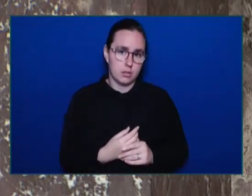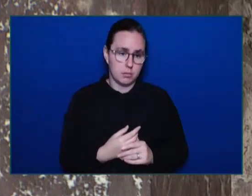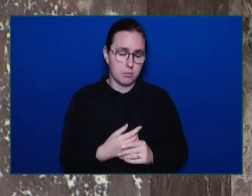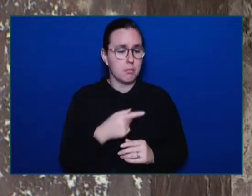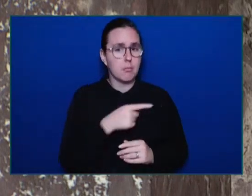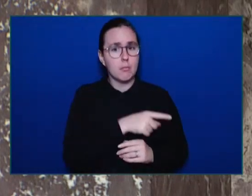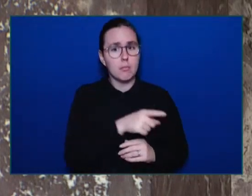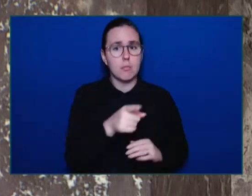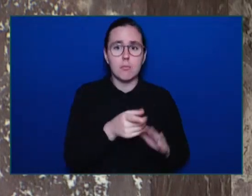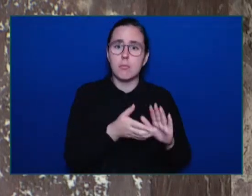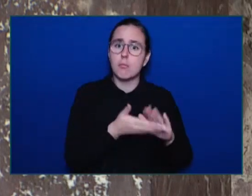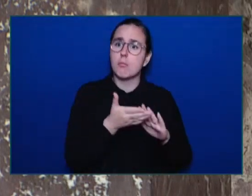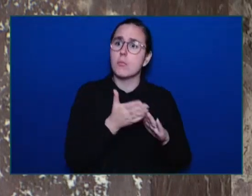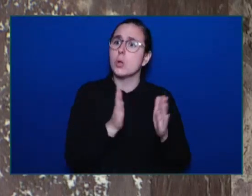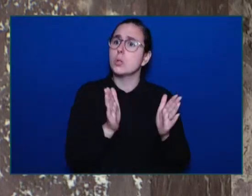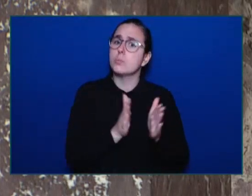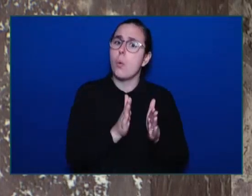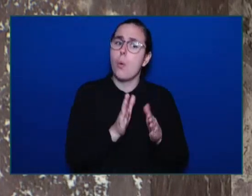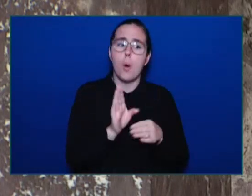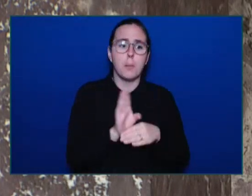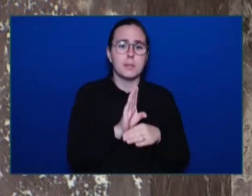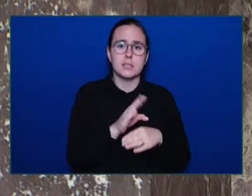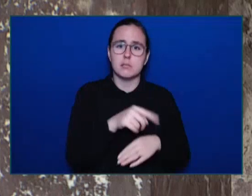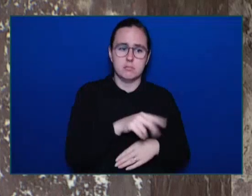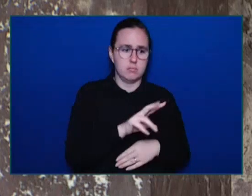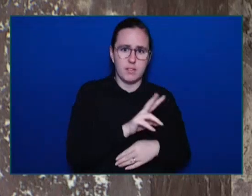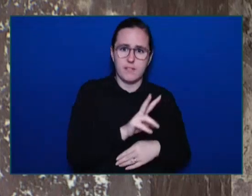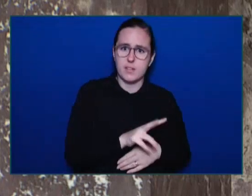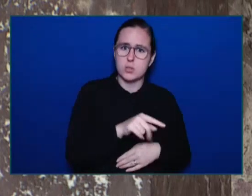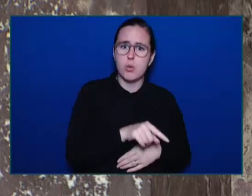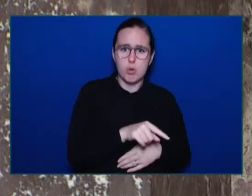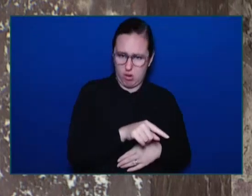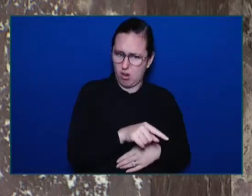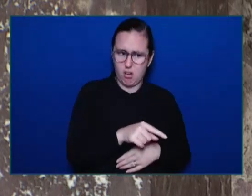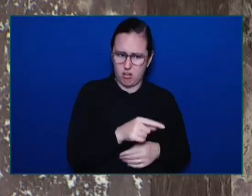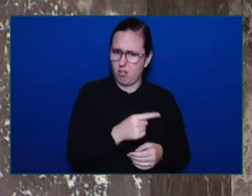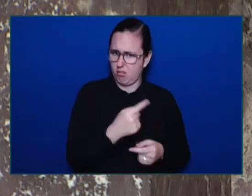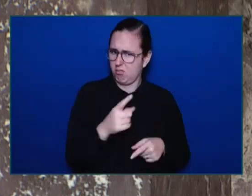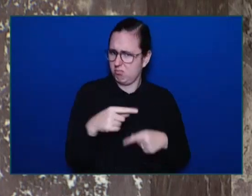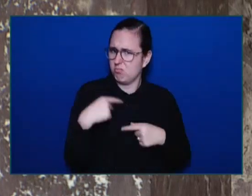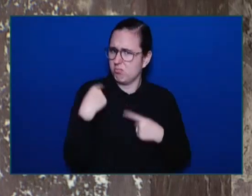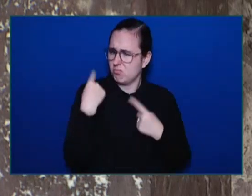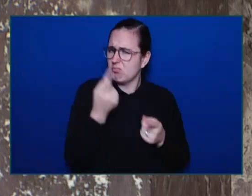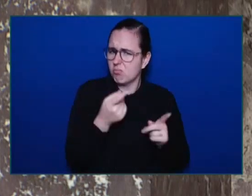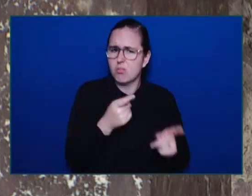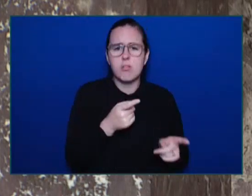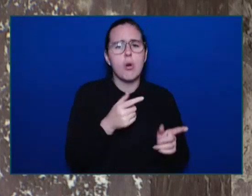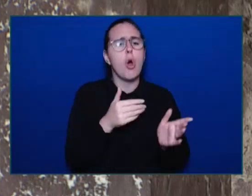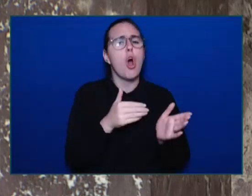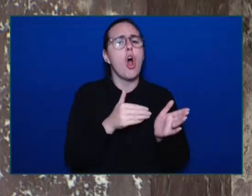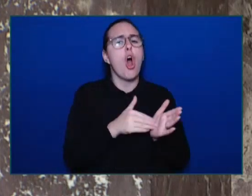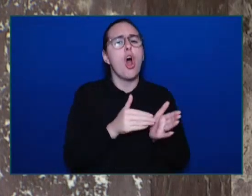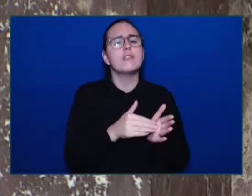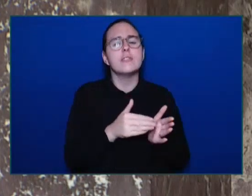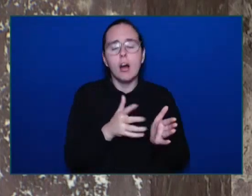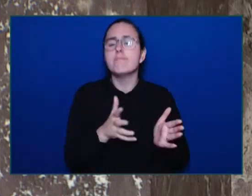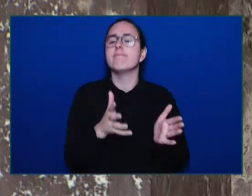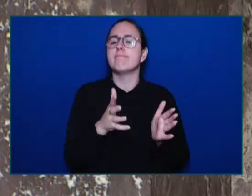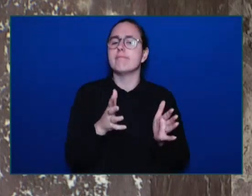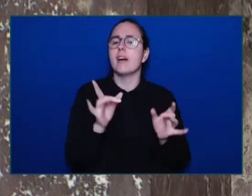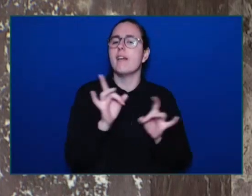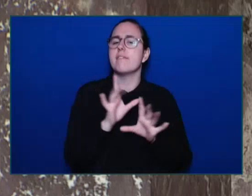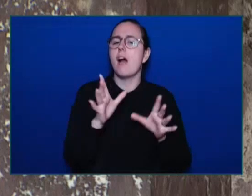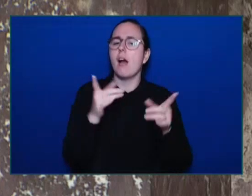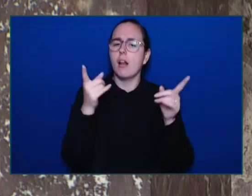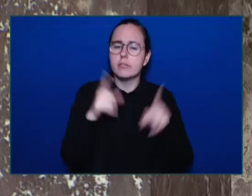years. We often had to deal with violent situations. We often had to deal with people who came in intoxicated. We